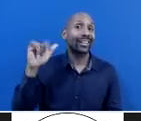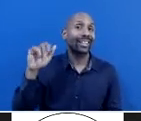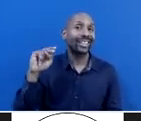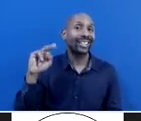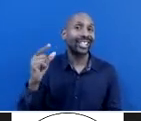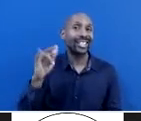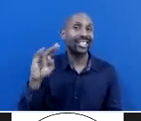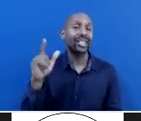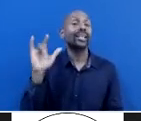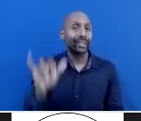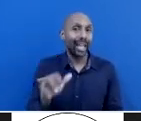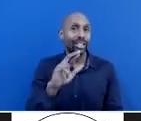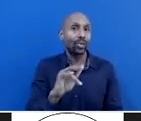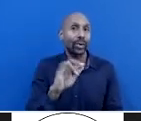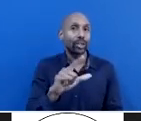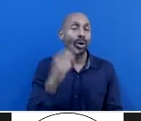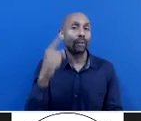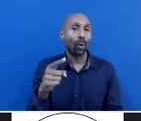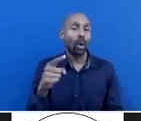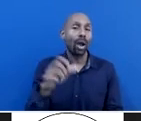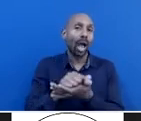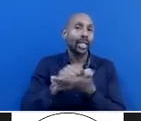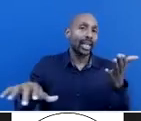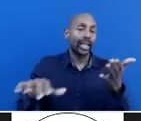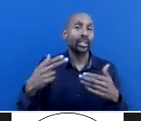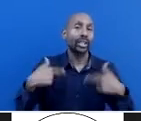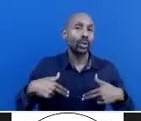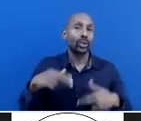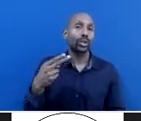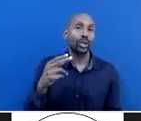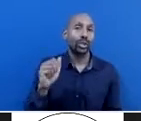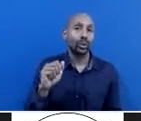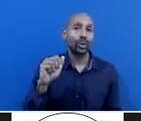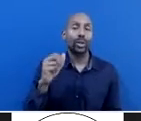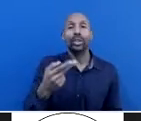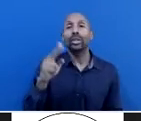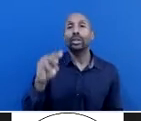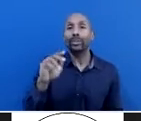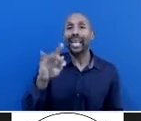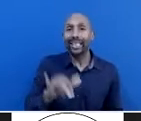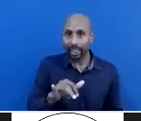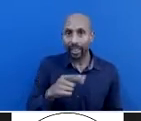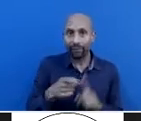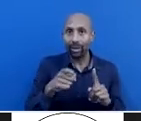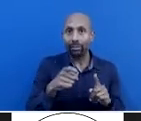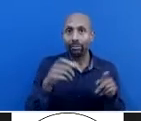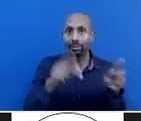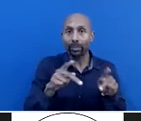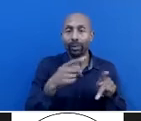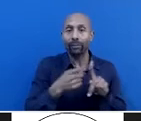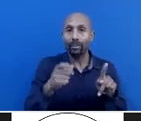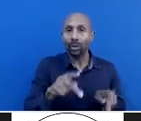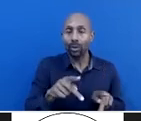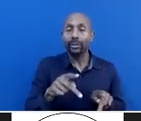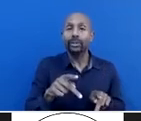moment. That's a ritual. There's a reason why that is a very clearly intelligible exercise of power. We all know what